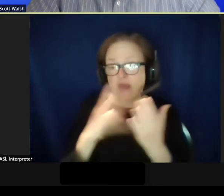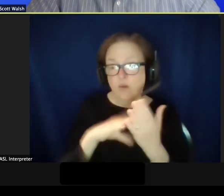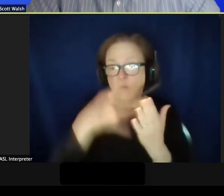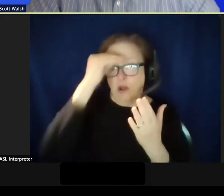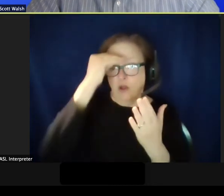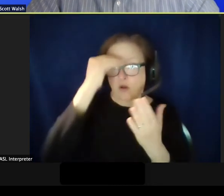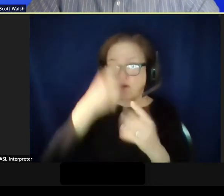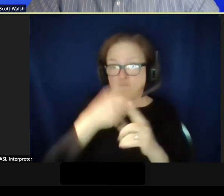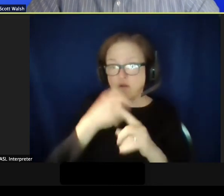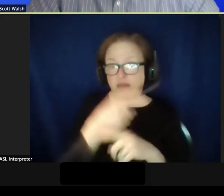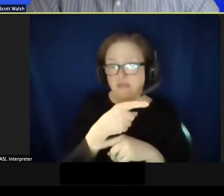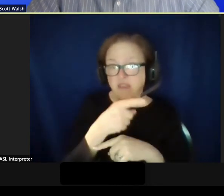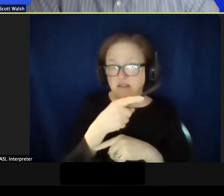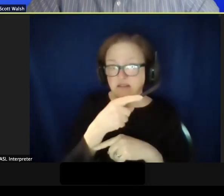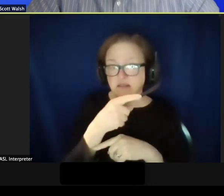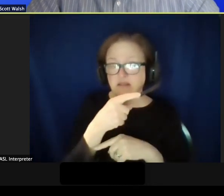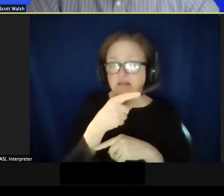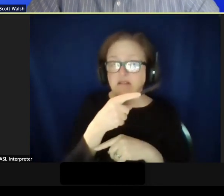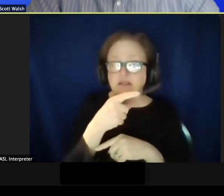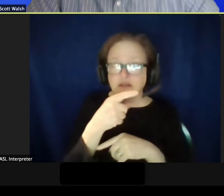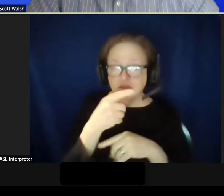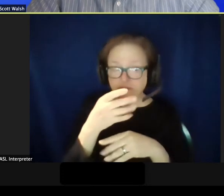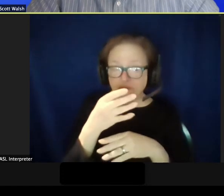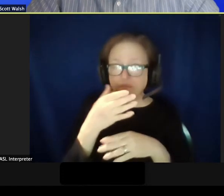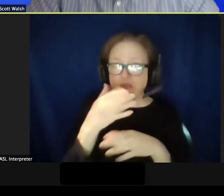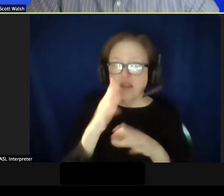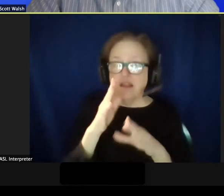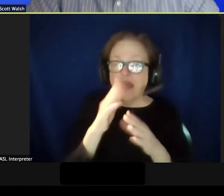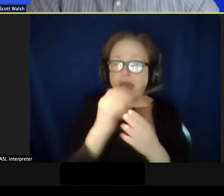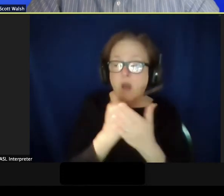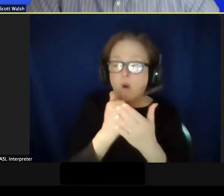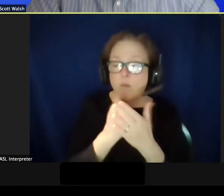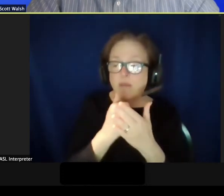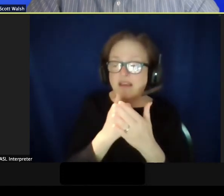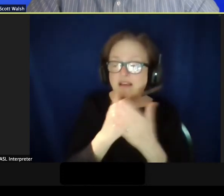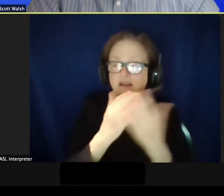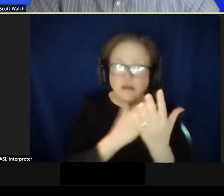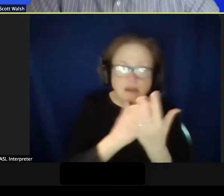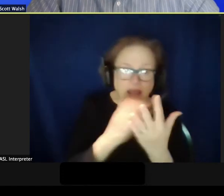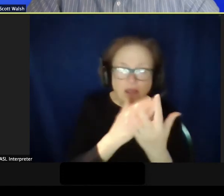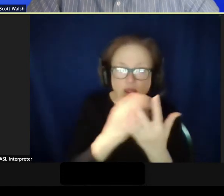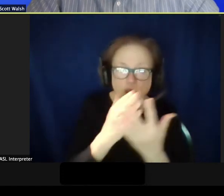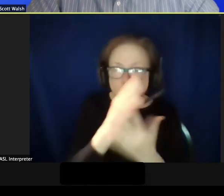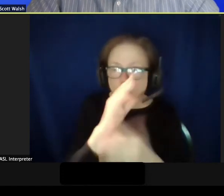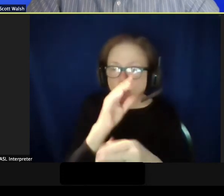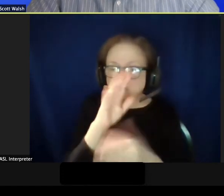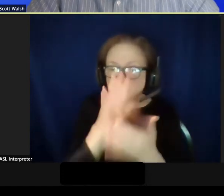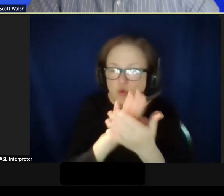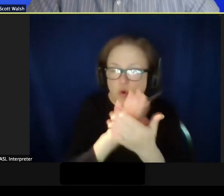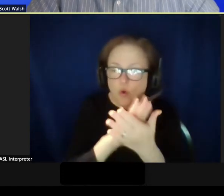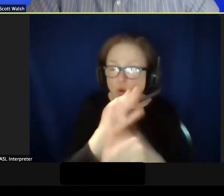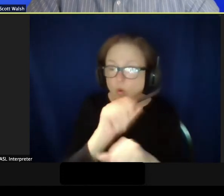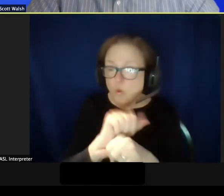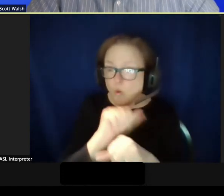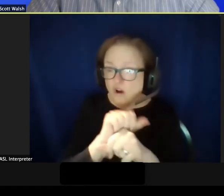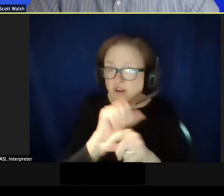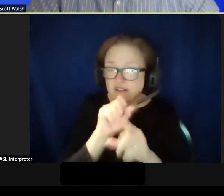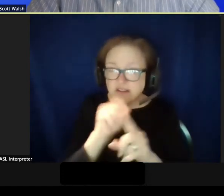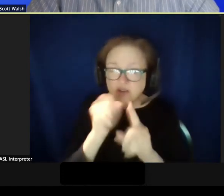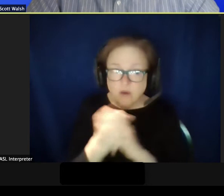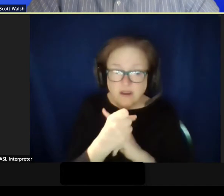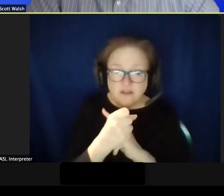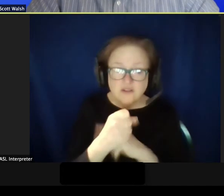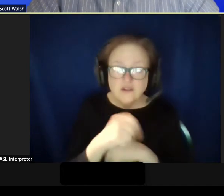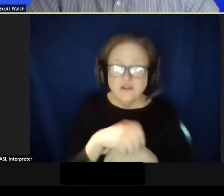social capital are helping individuals navigate complex school and workplace situations, increases